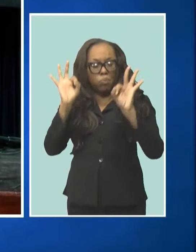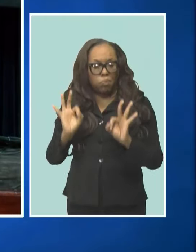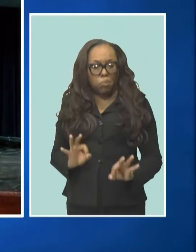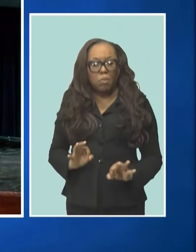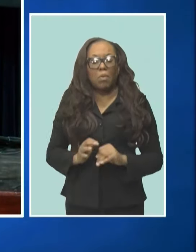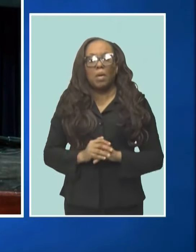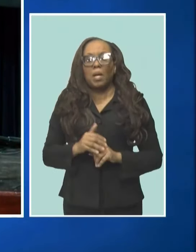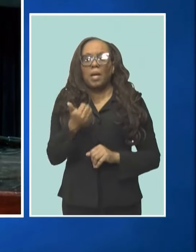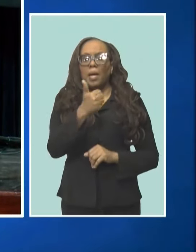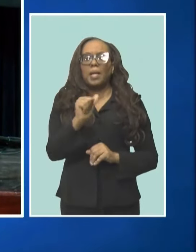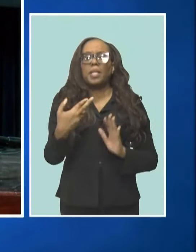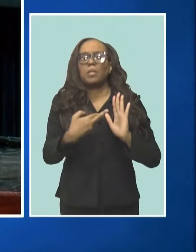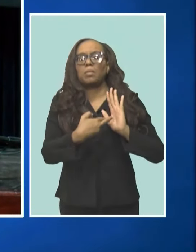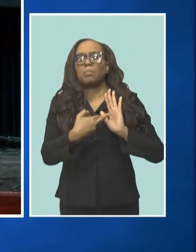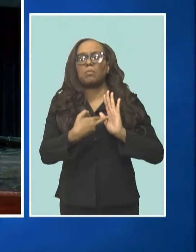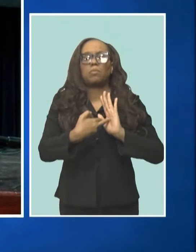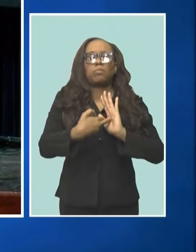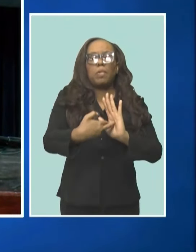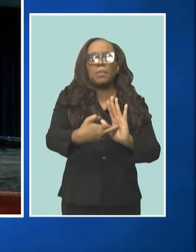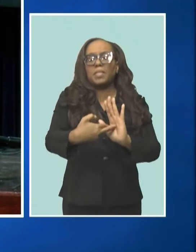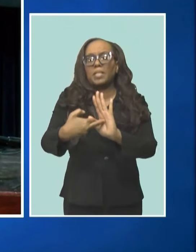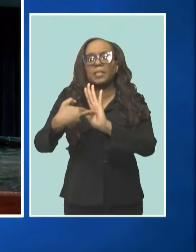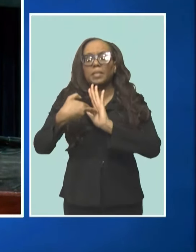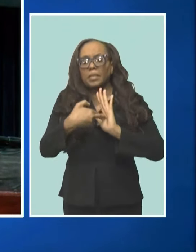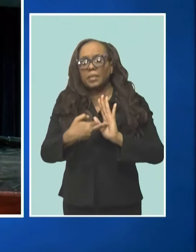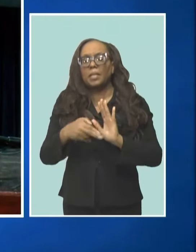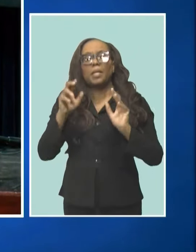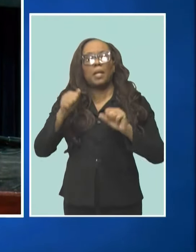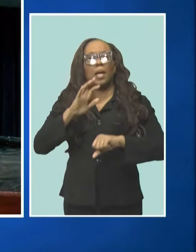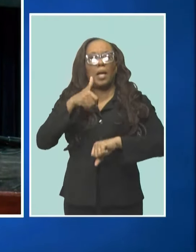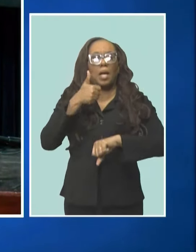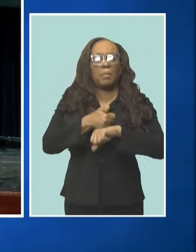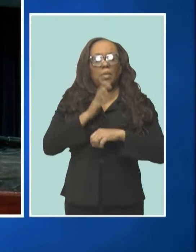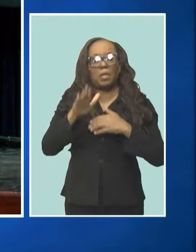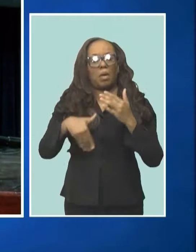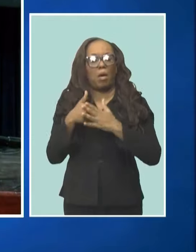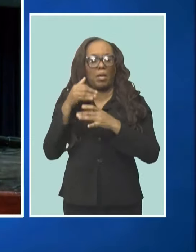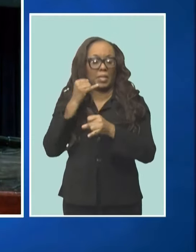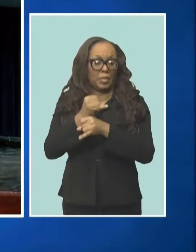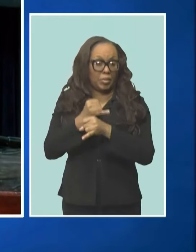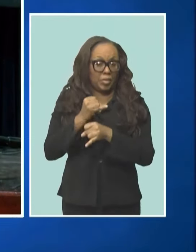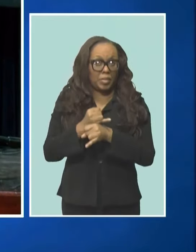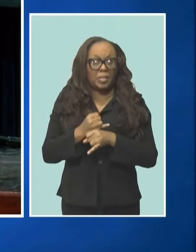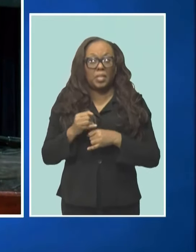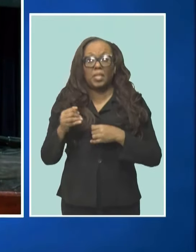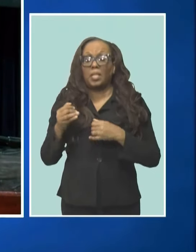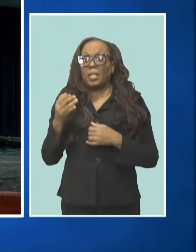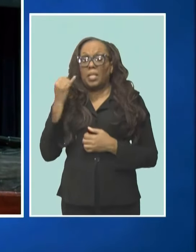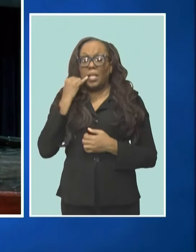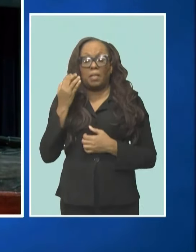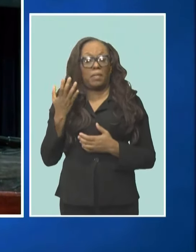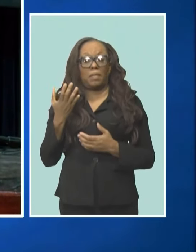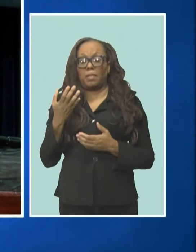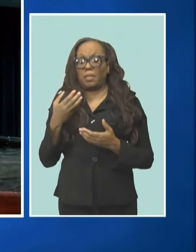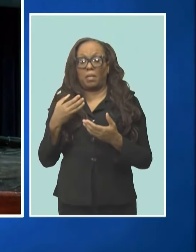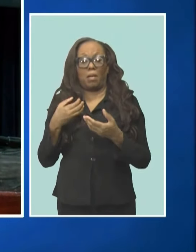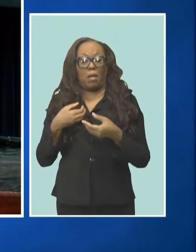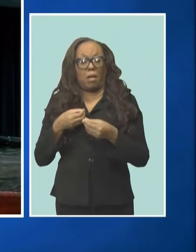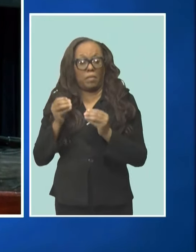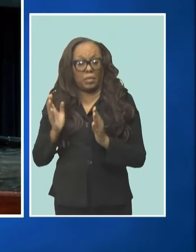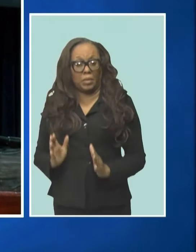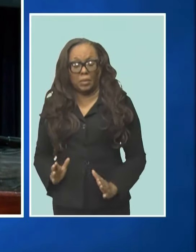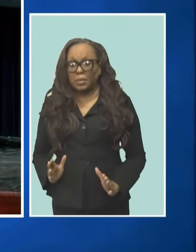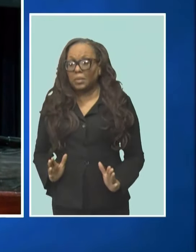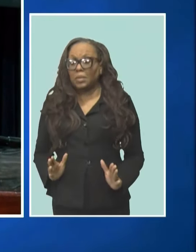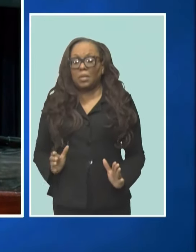to take place within these institutions can take place effectively, and that whether they are officers or shop stewards, they